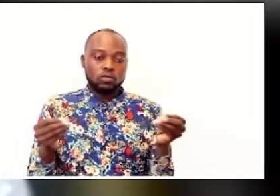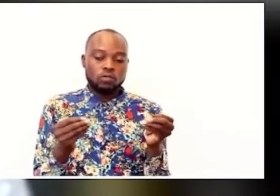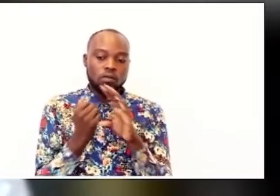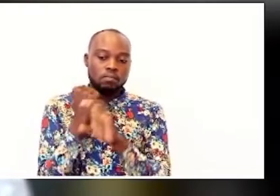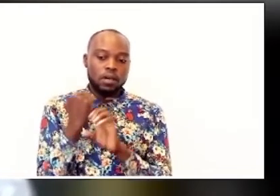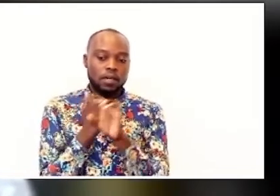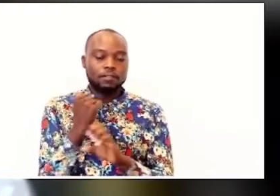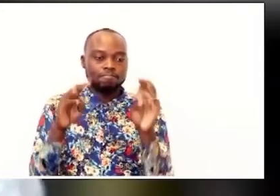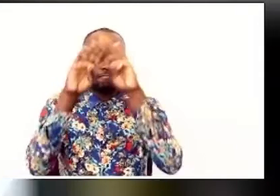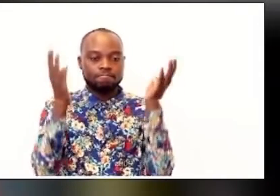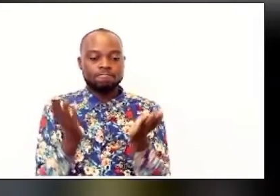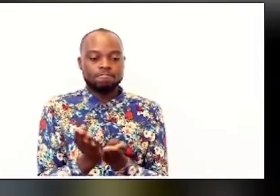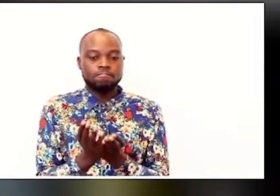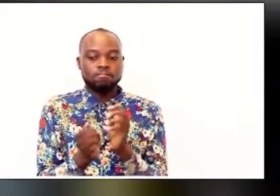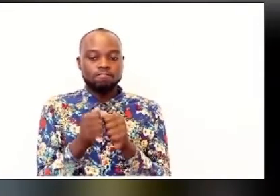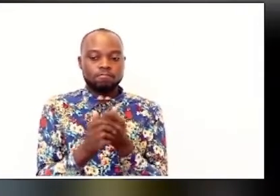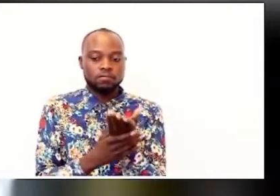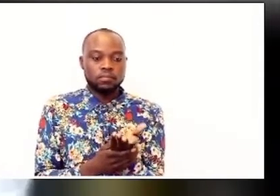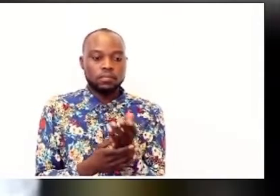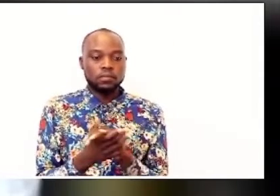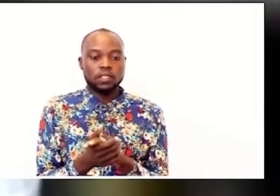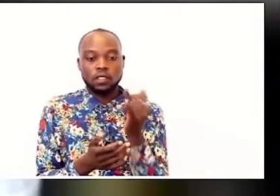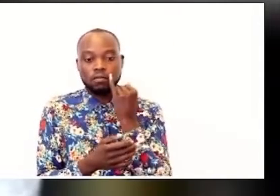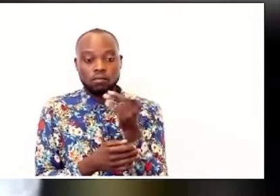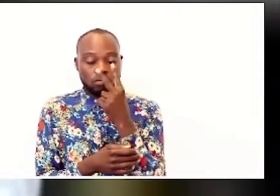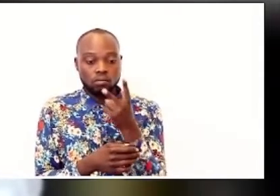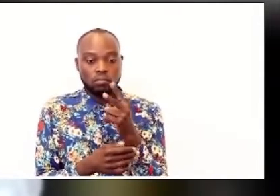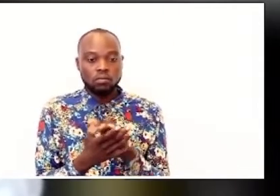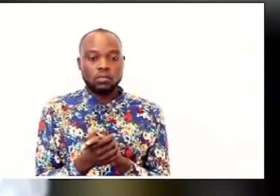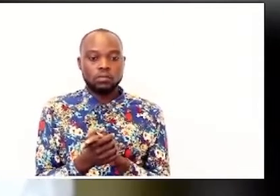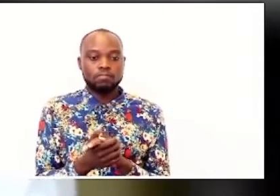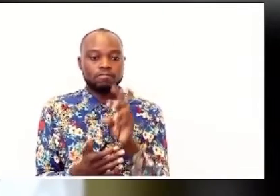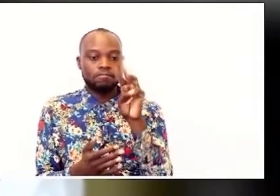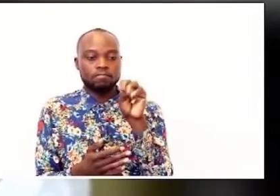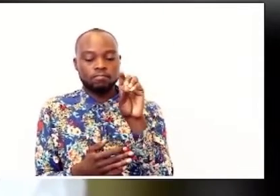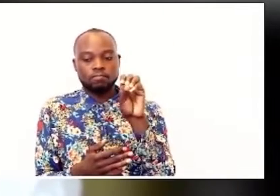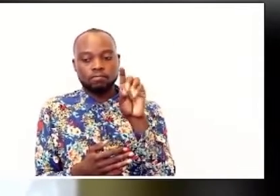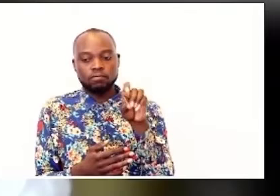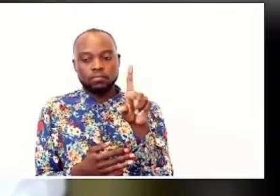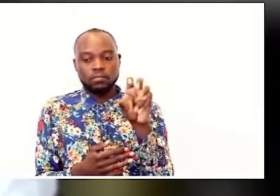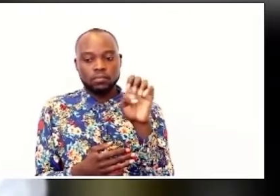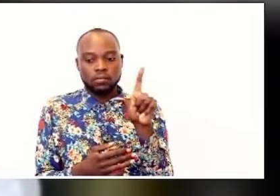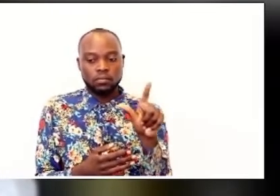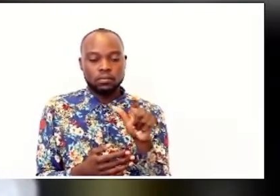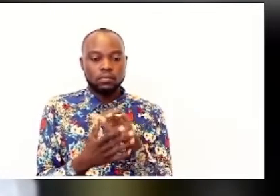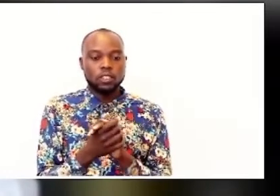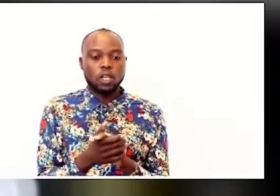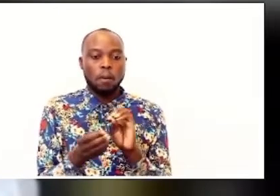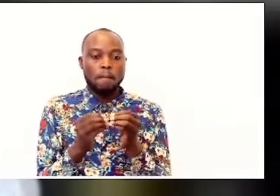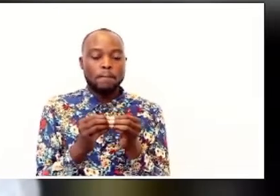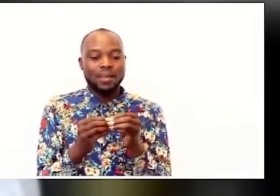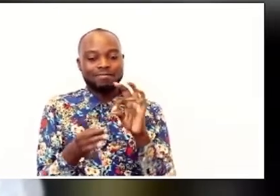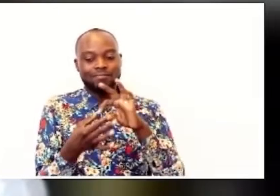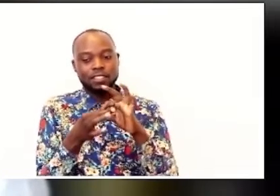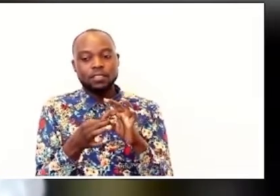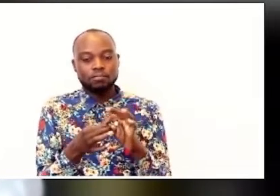global South. And so if you look at the model of engagement or the BAU, the business as usual engagement of our